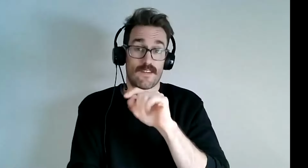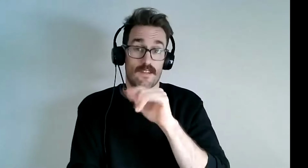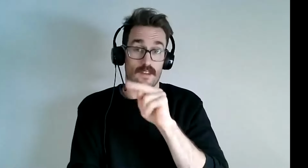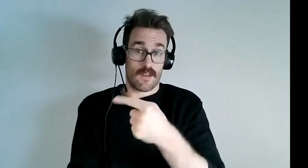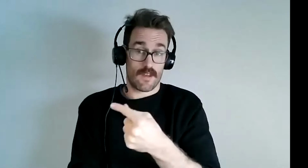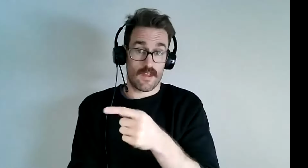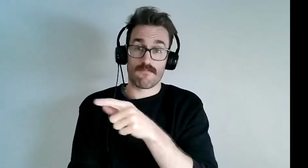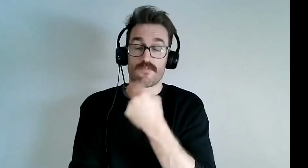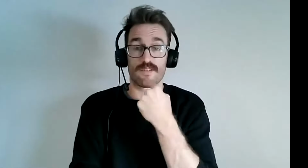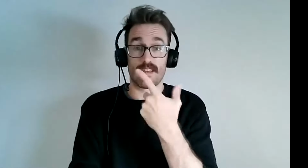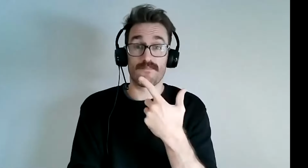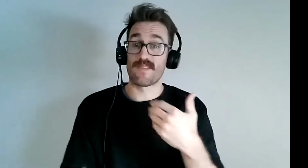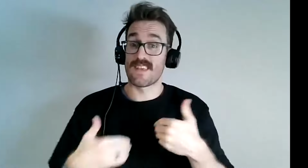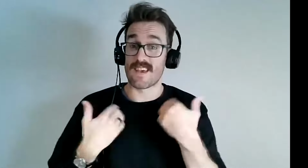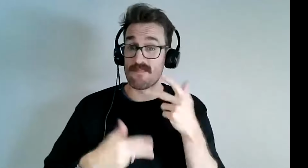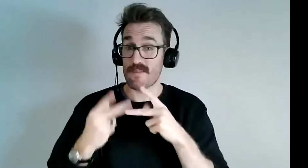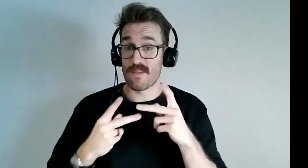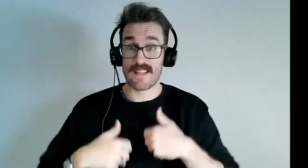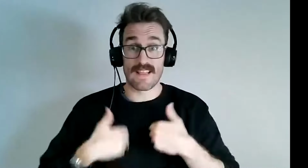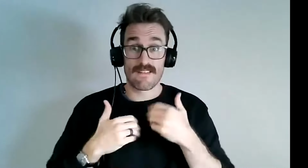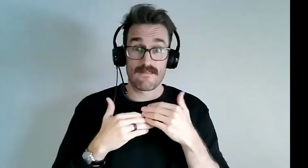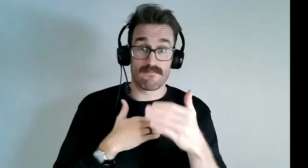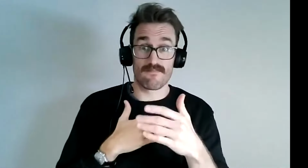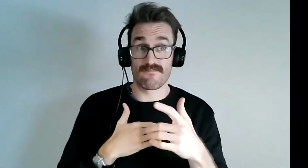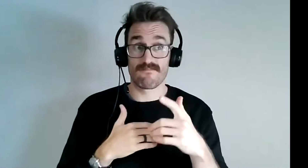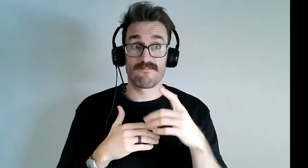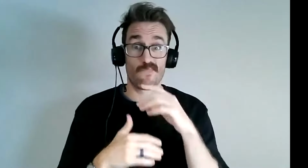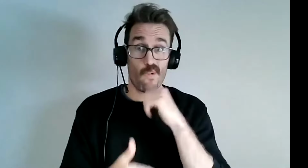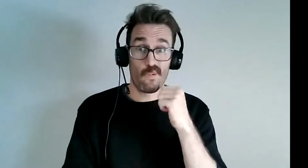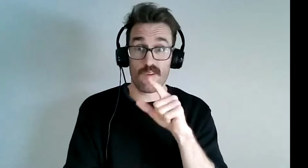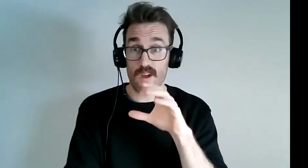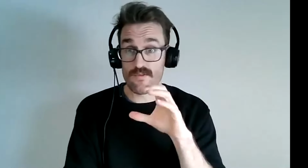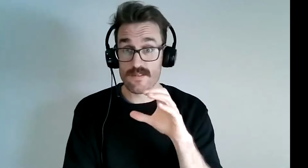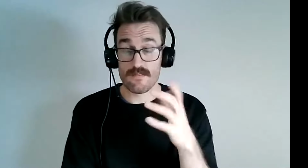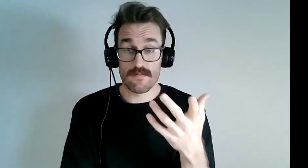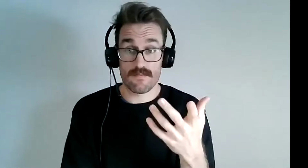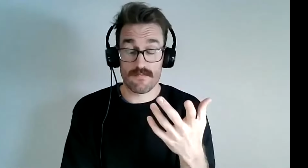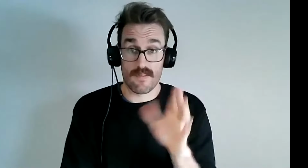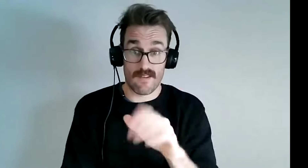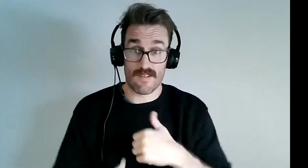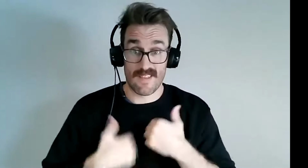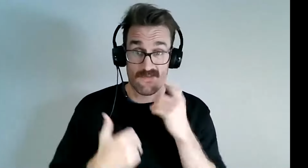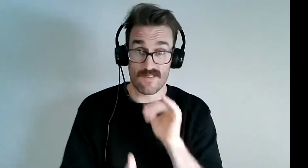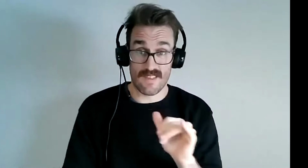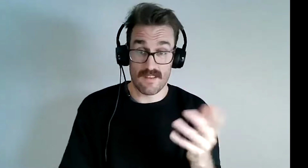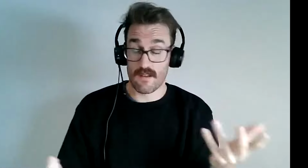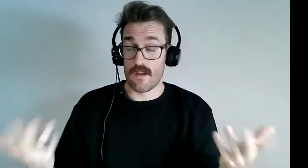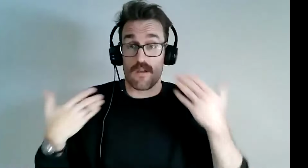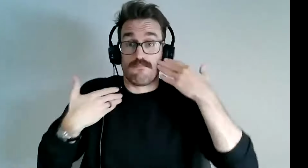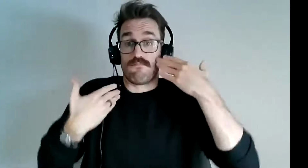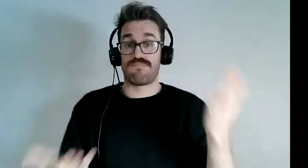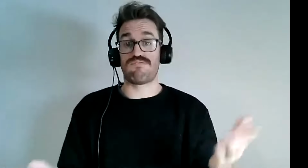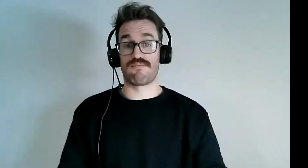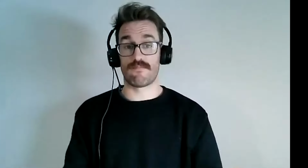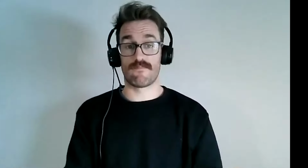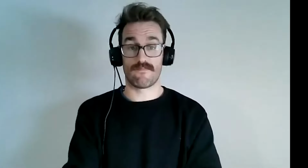cohort of people will live to be 100. I don't know what their lives will be like, forget ours. And so as a